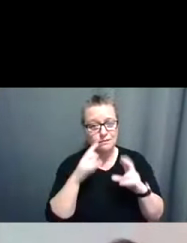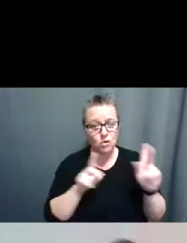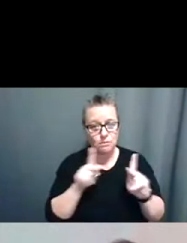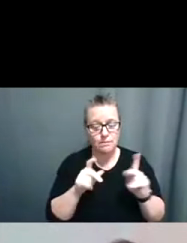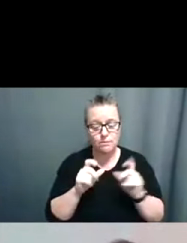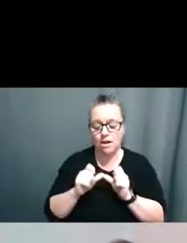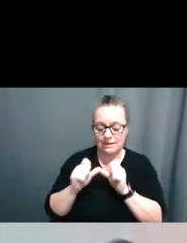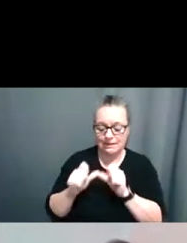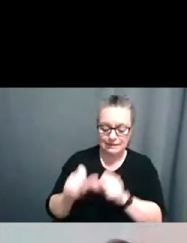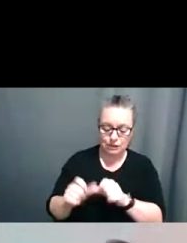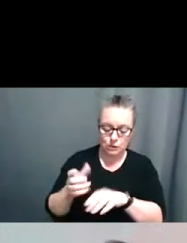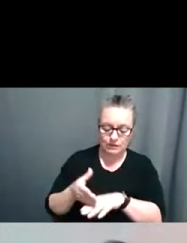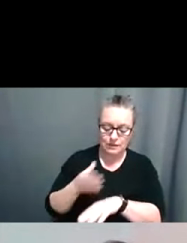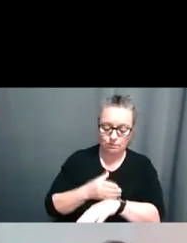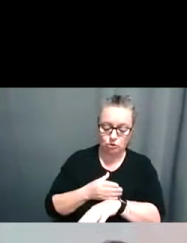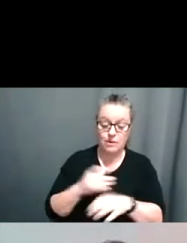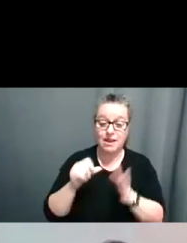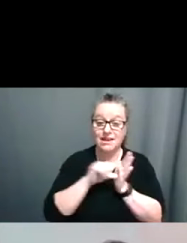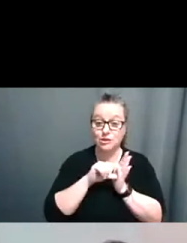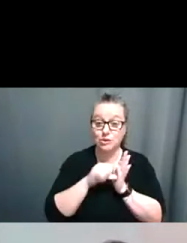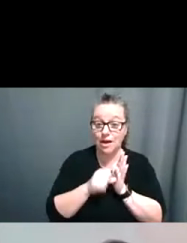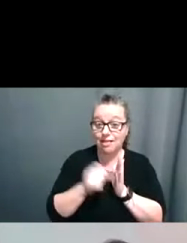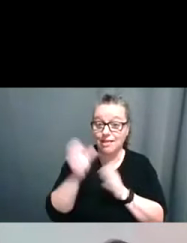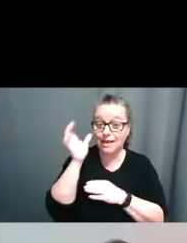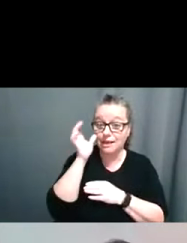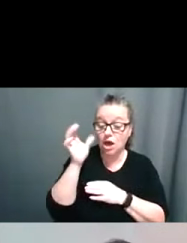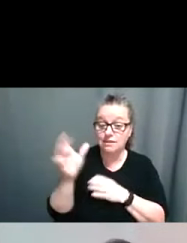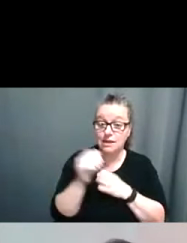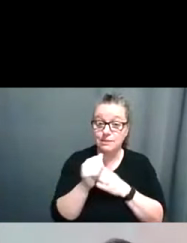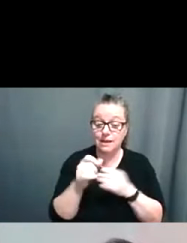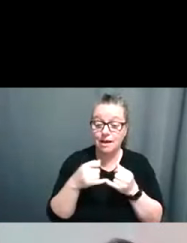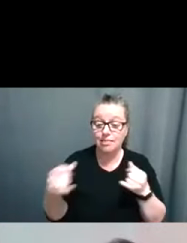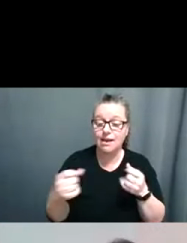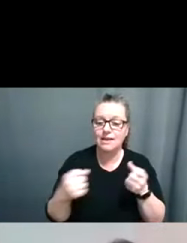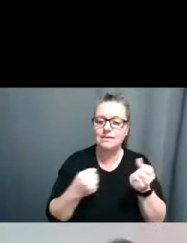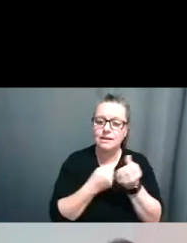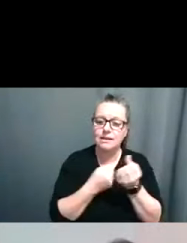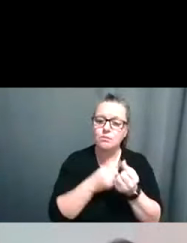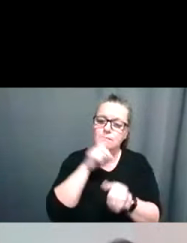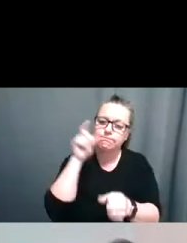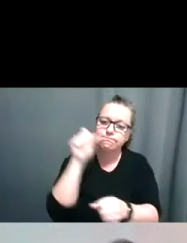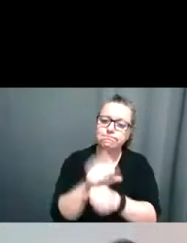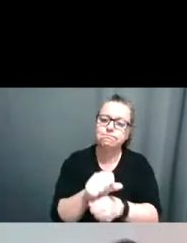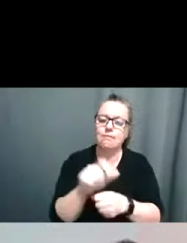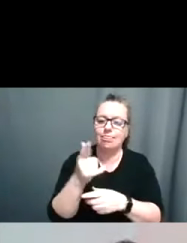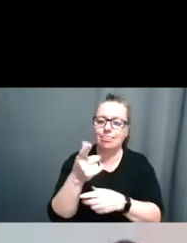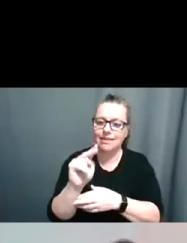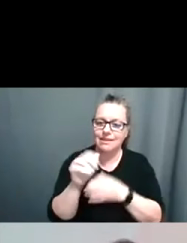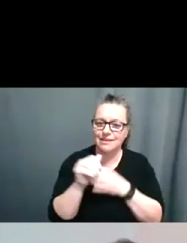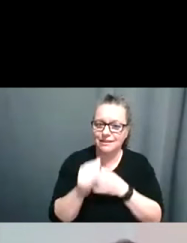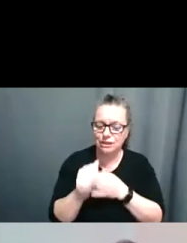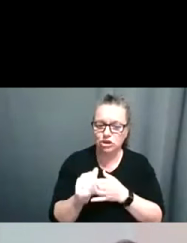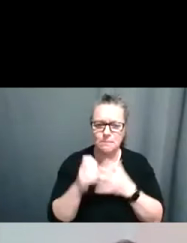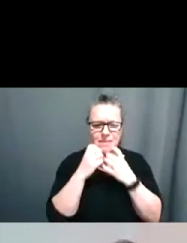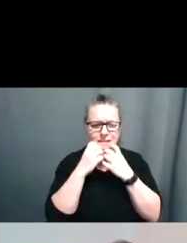continuous improvement, and to highlight concepts and guidelines that support truly lean leadership. The value of respect